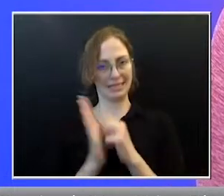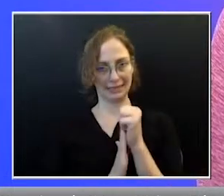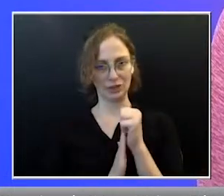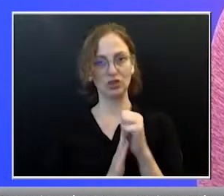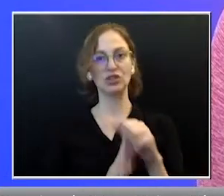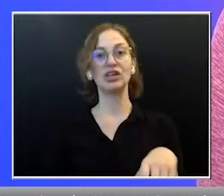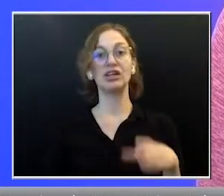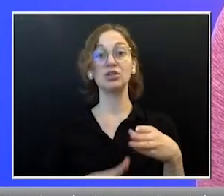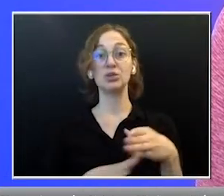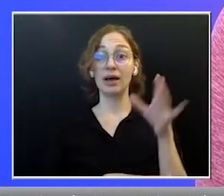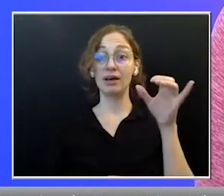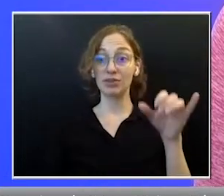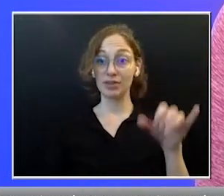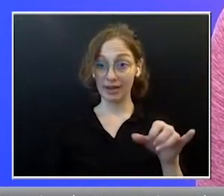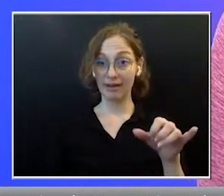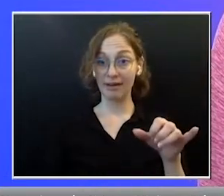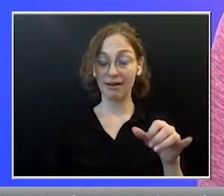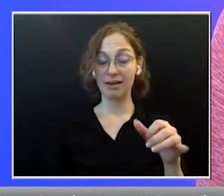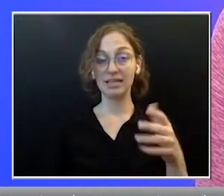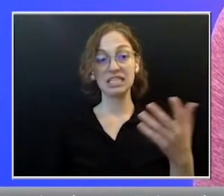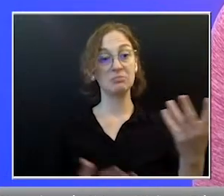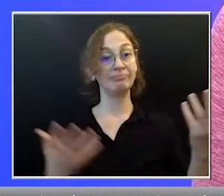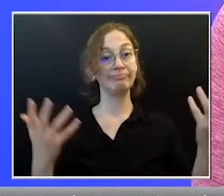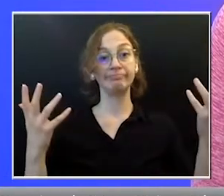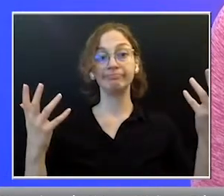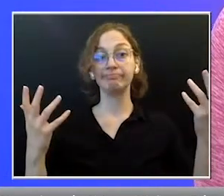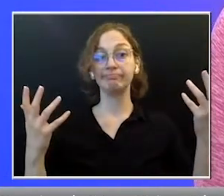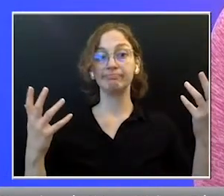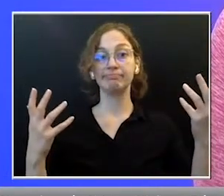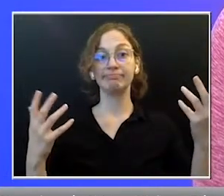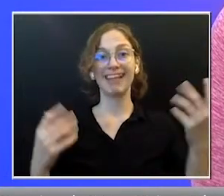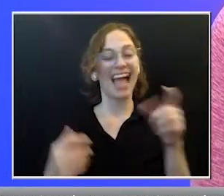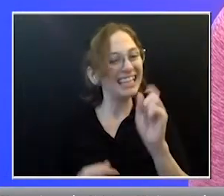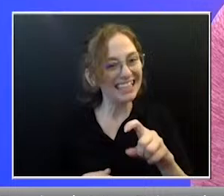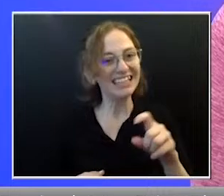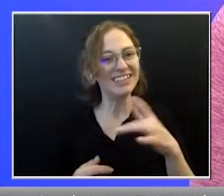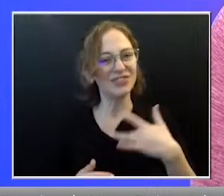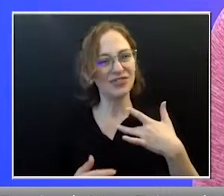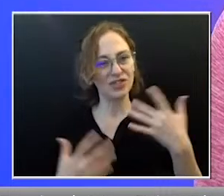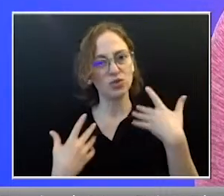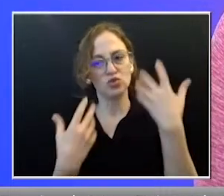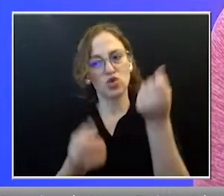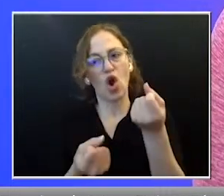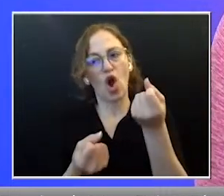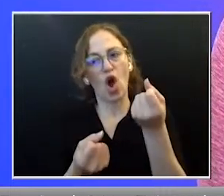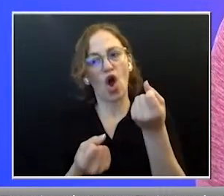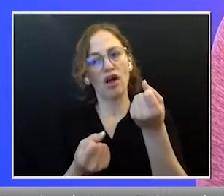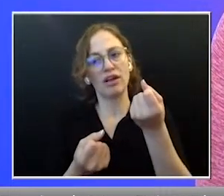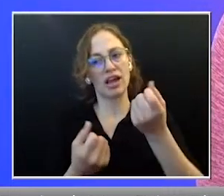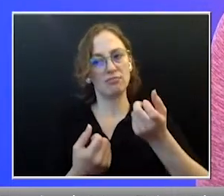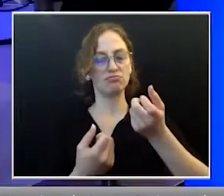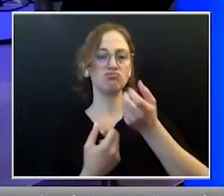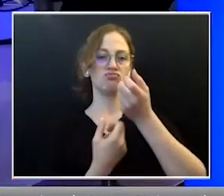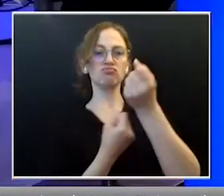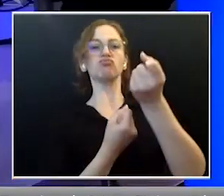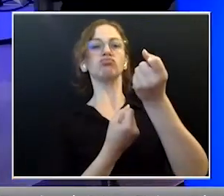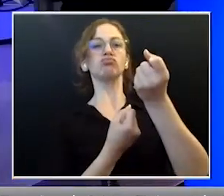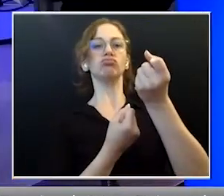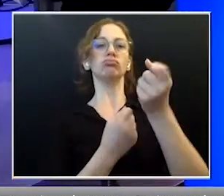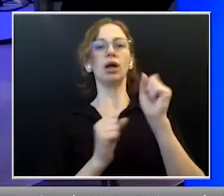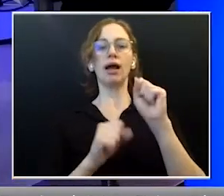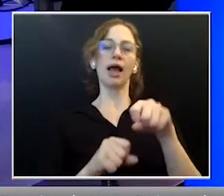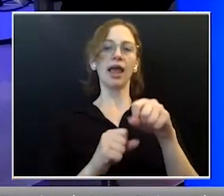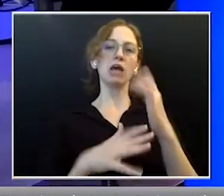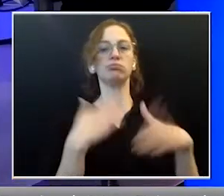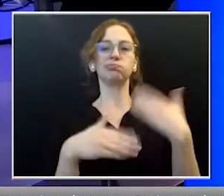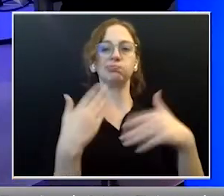that, I needed to feel strong, and I needed to feel confident, and like I can get through this. So, and honestly,